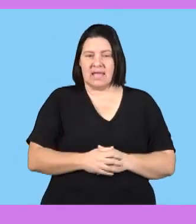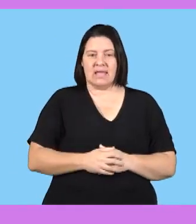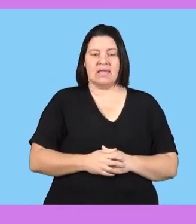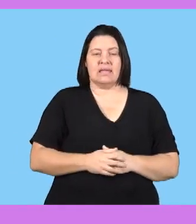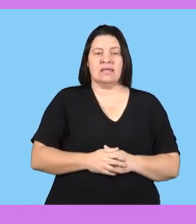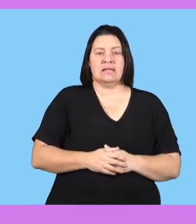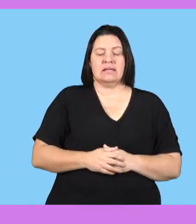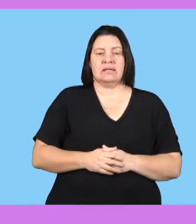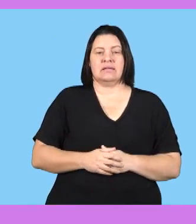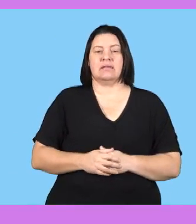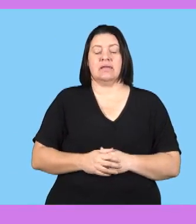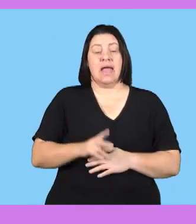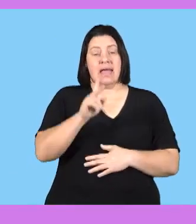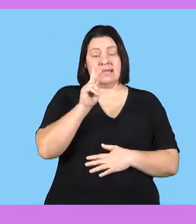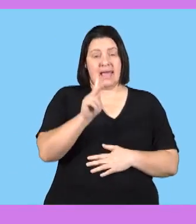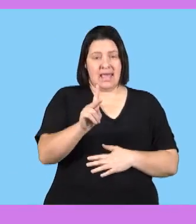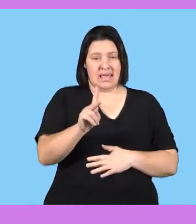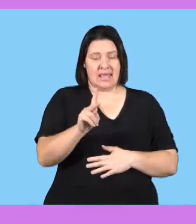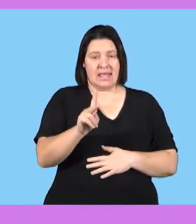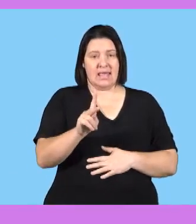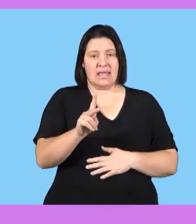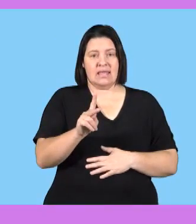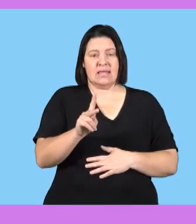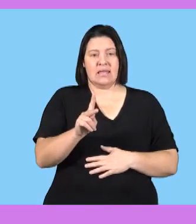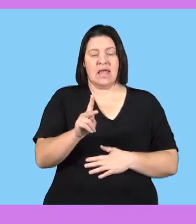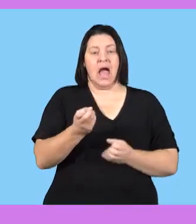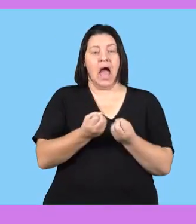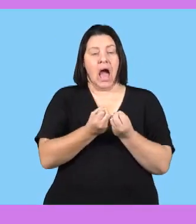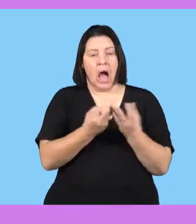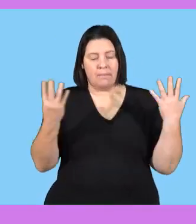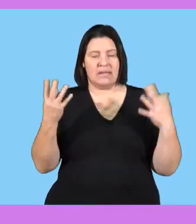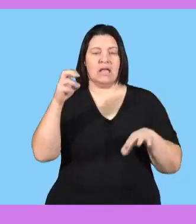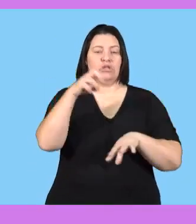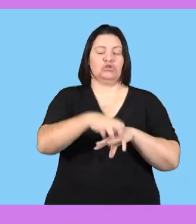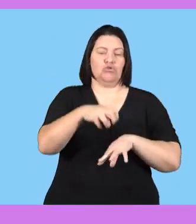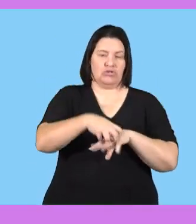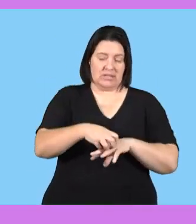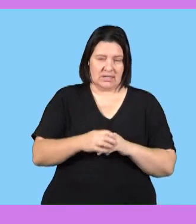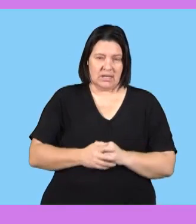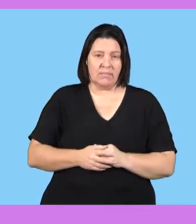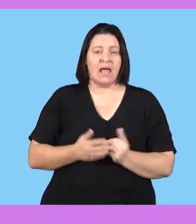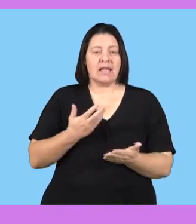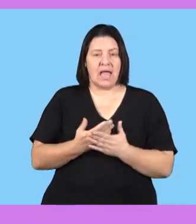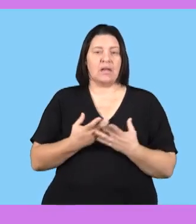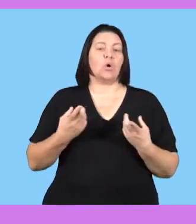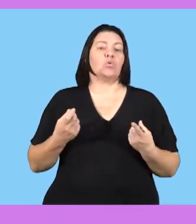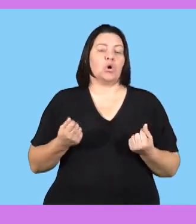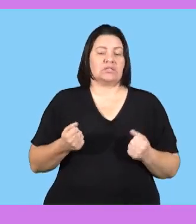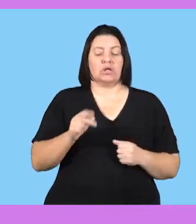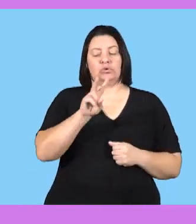say K is going to be the number of jewelries which can